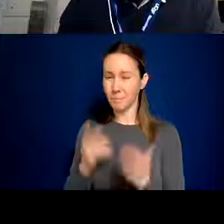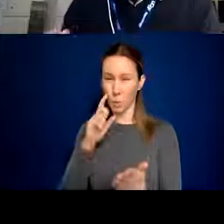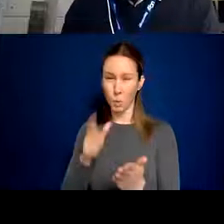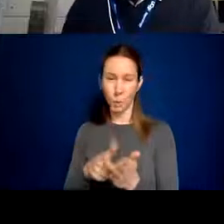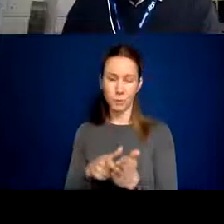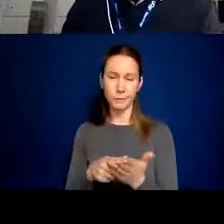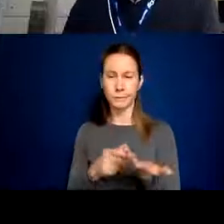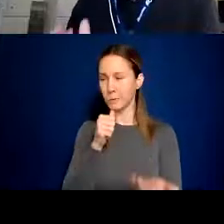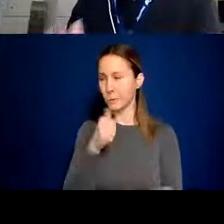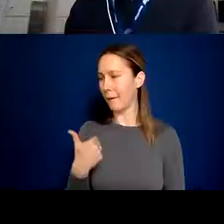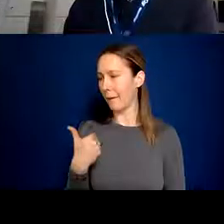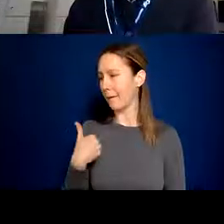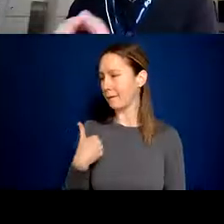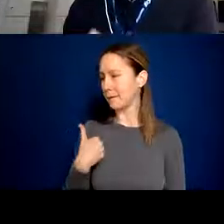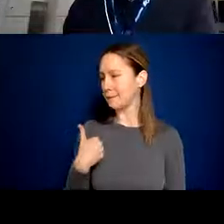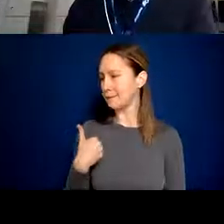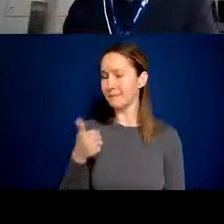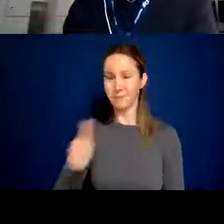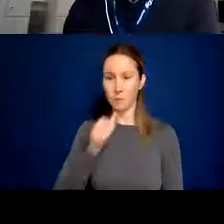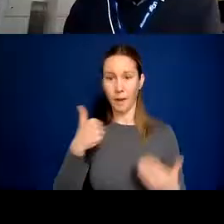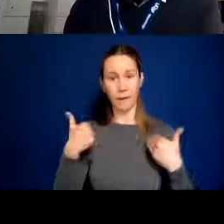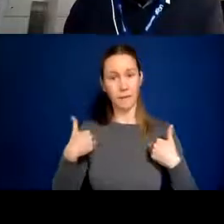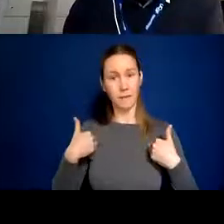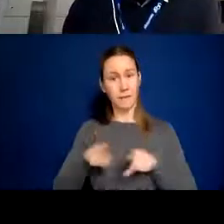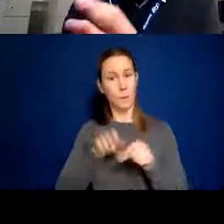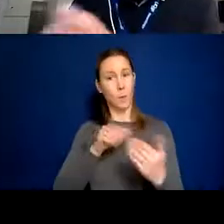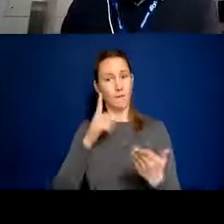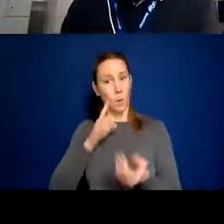same weight in terms of evidence as the other